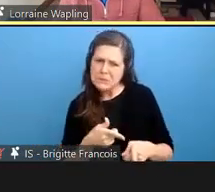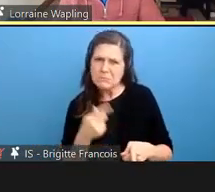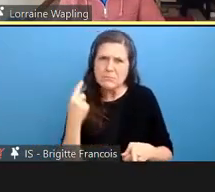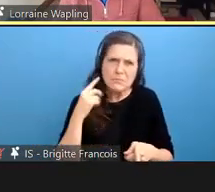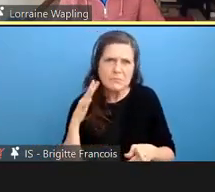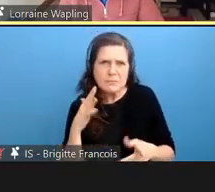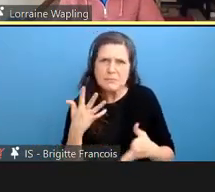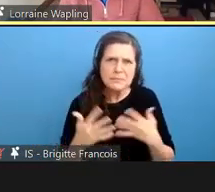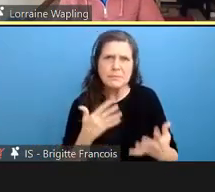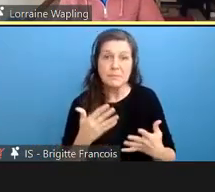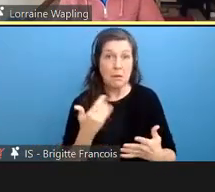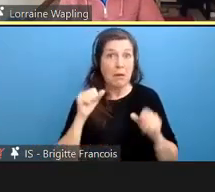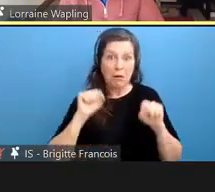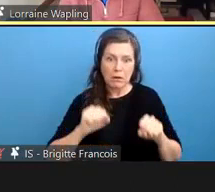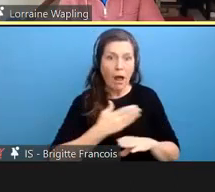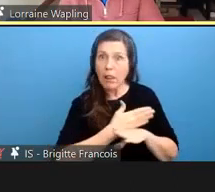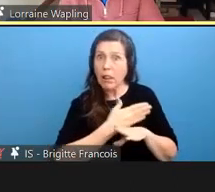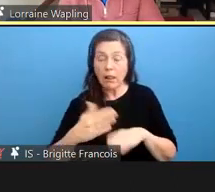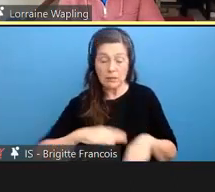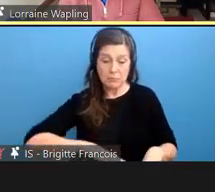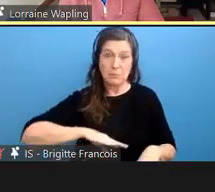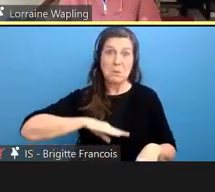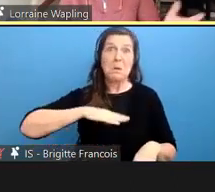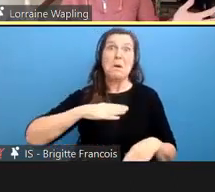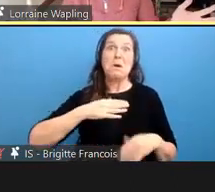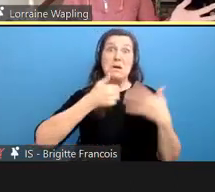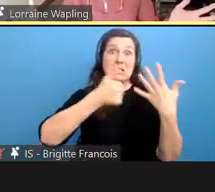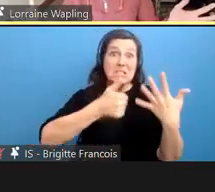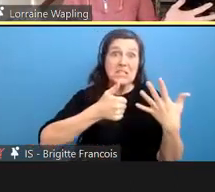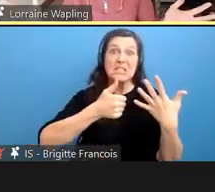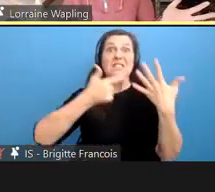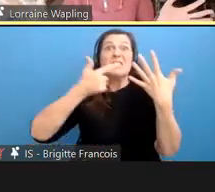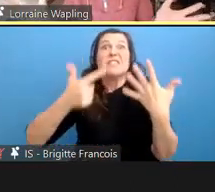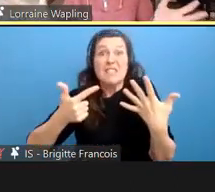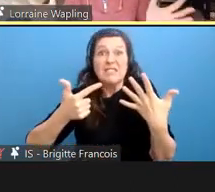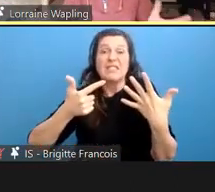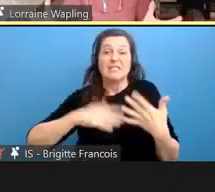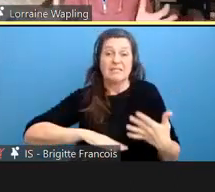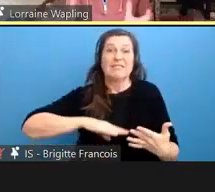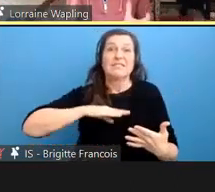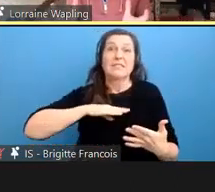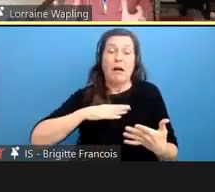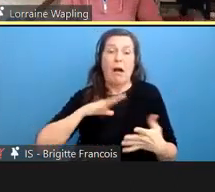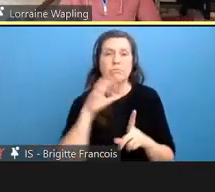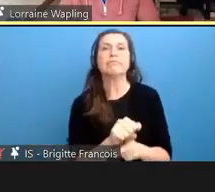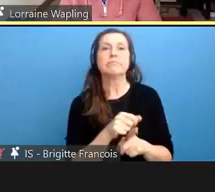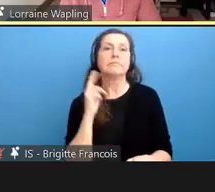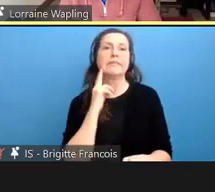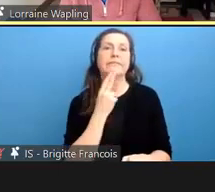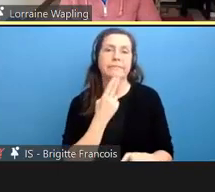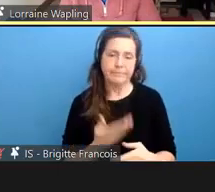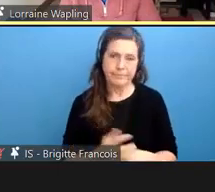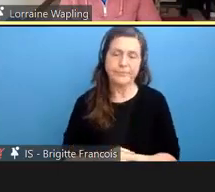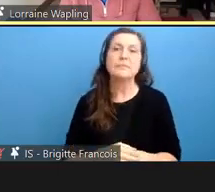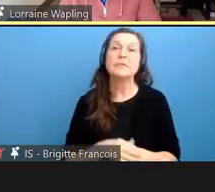7, even later, would not be unusual. So, of course, by that time, some key language milestones